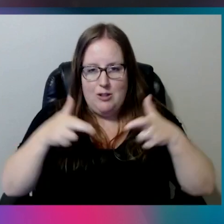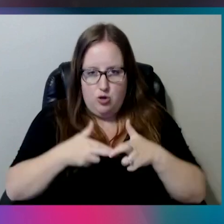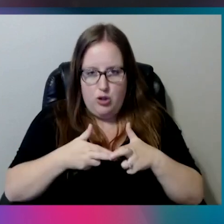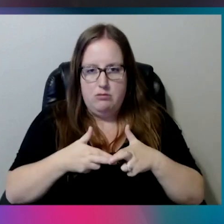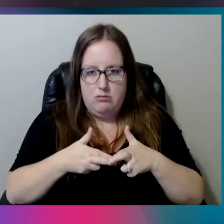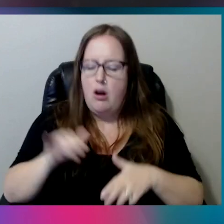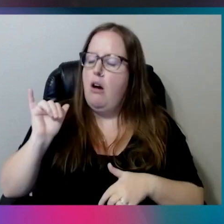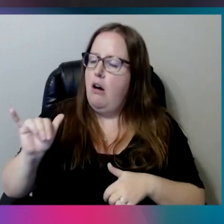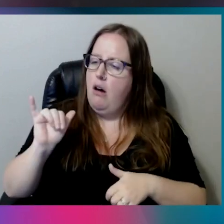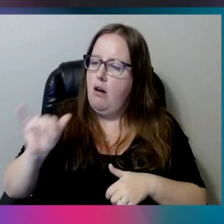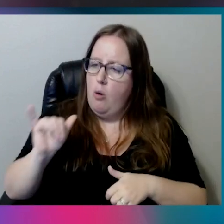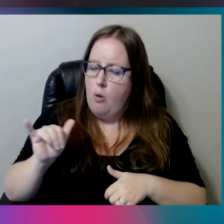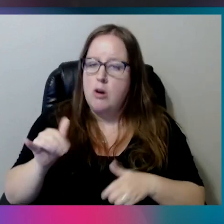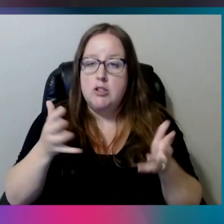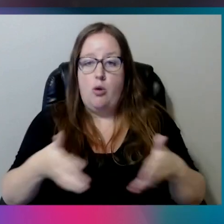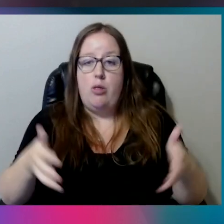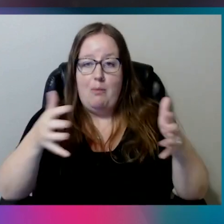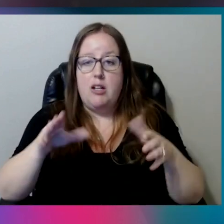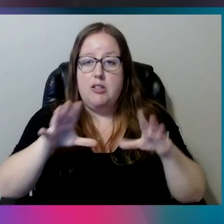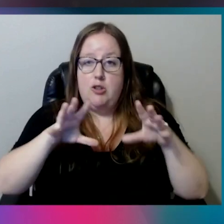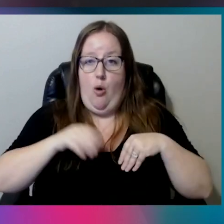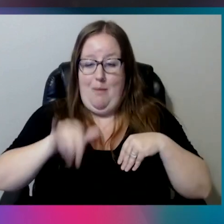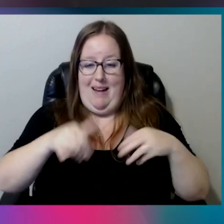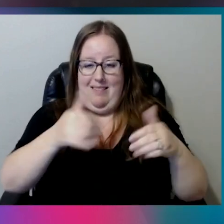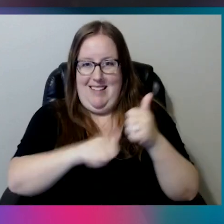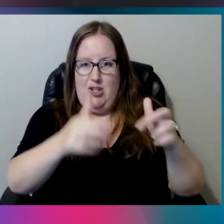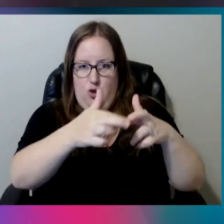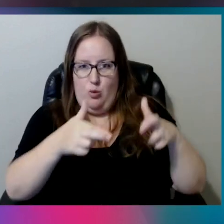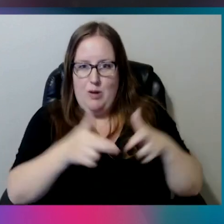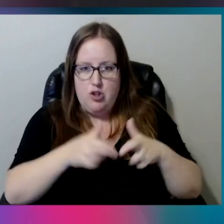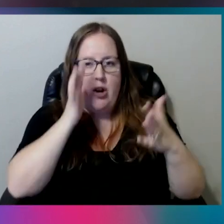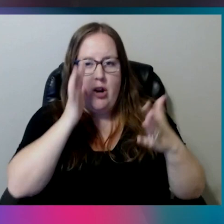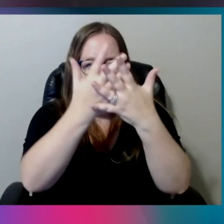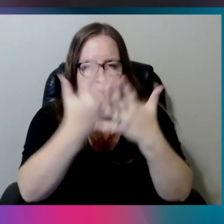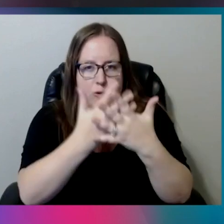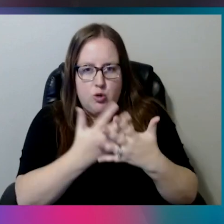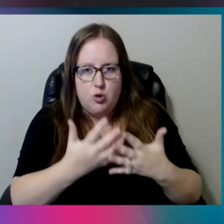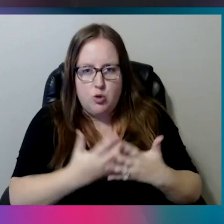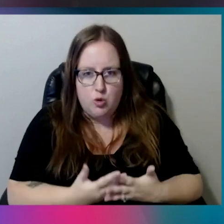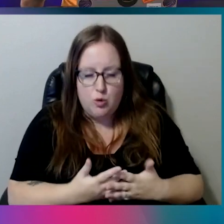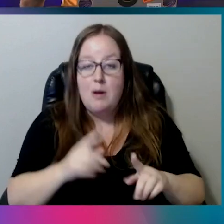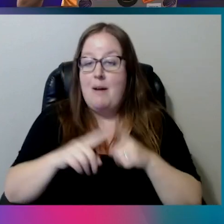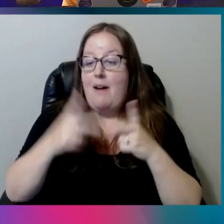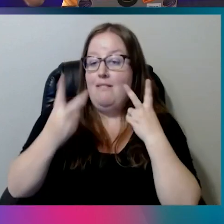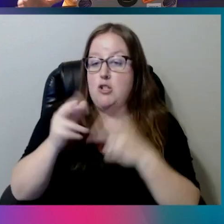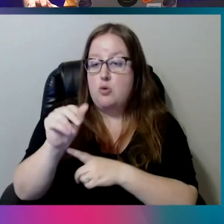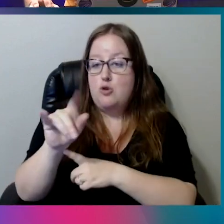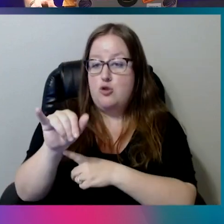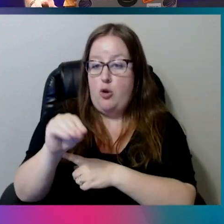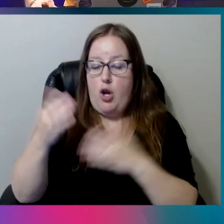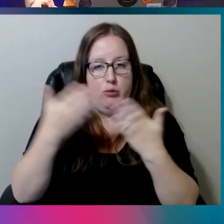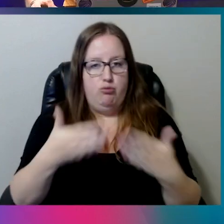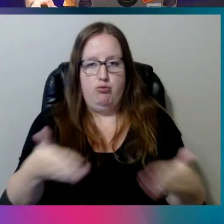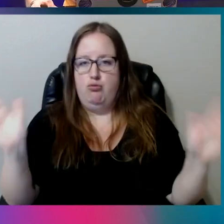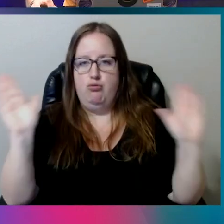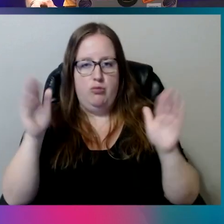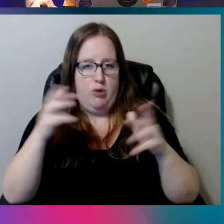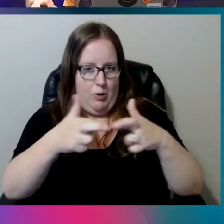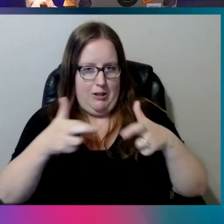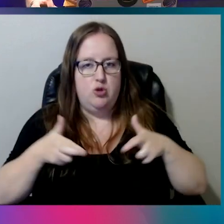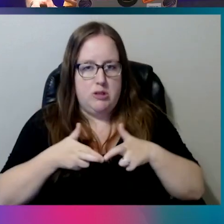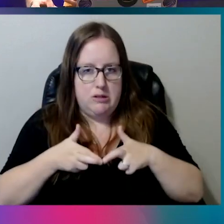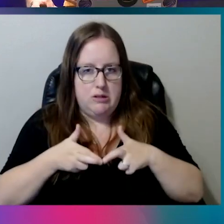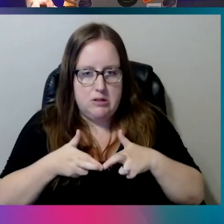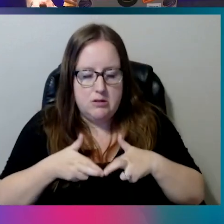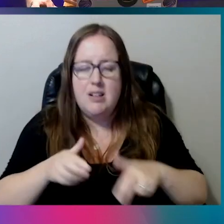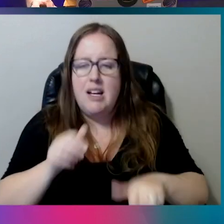buckets are owned by a particular region, right? So this will filter them down, whereas Visual Studio shows them across all regions. Right. Okay. I can work with